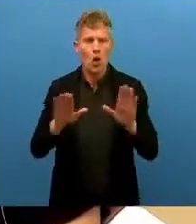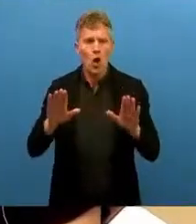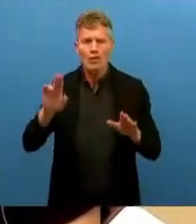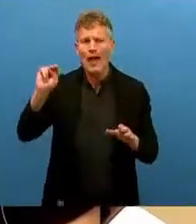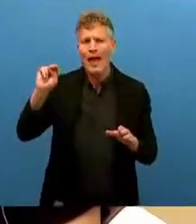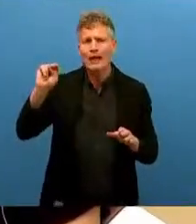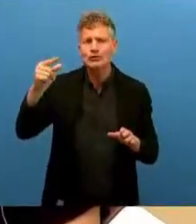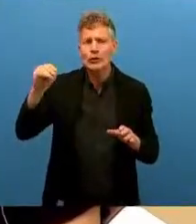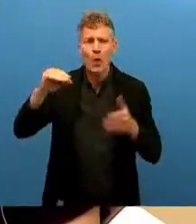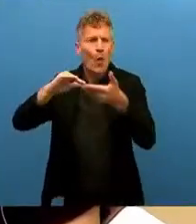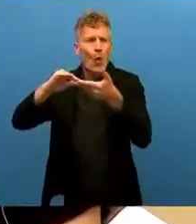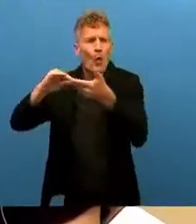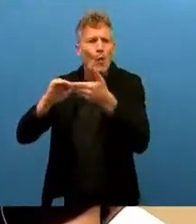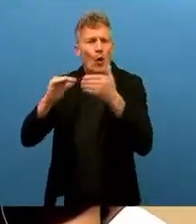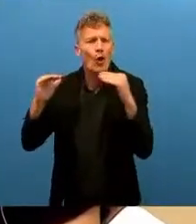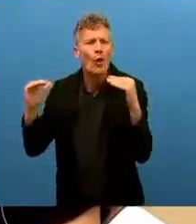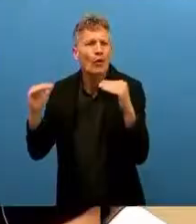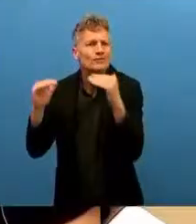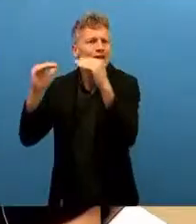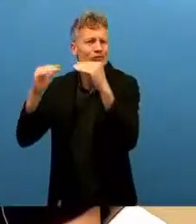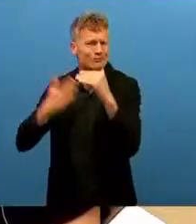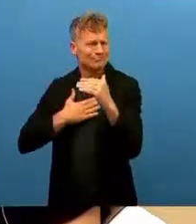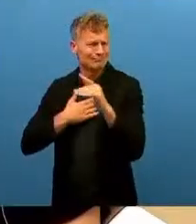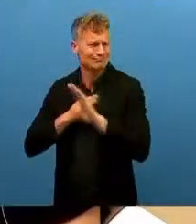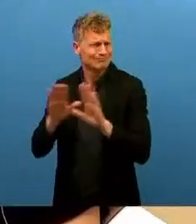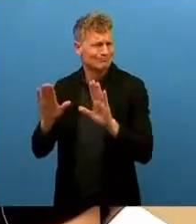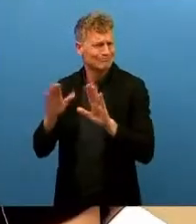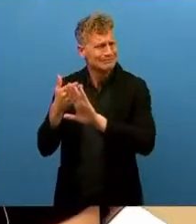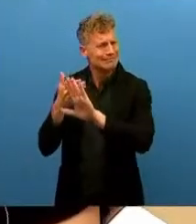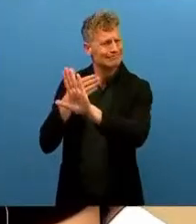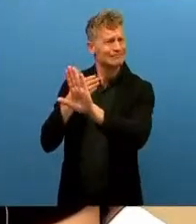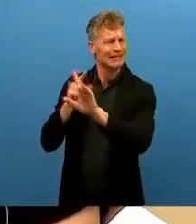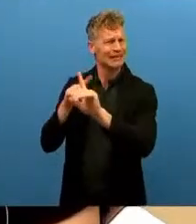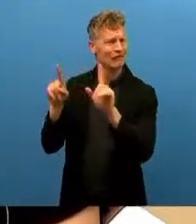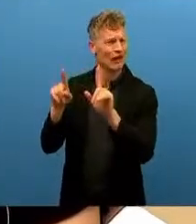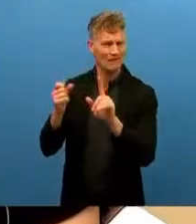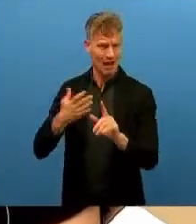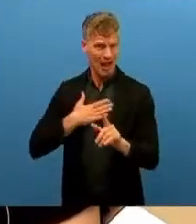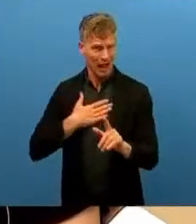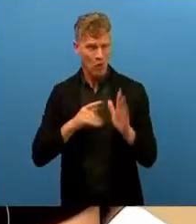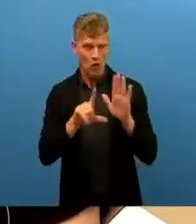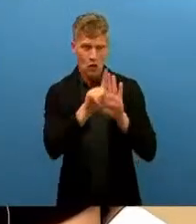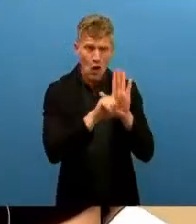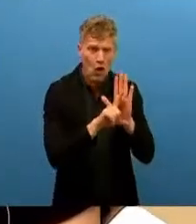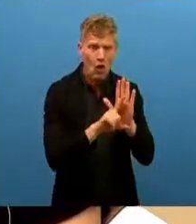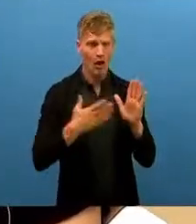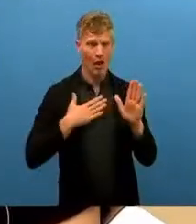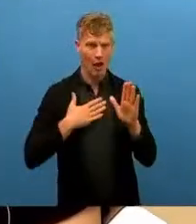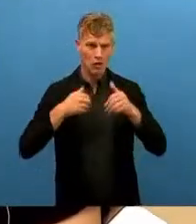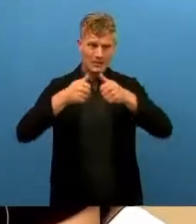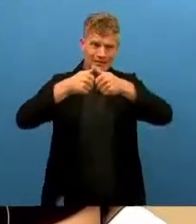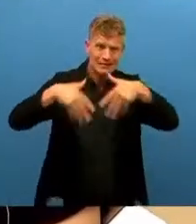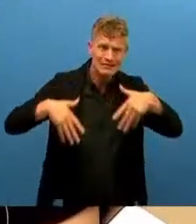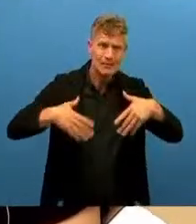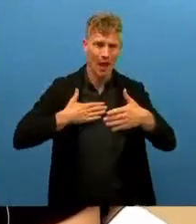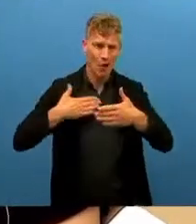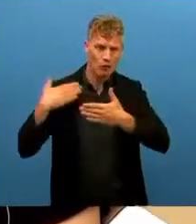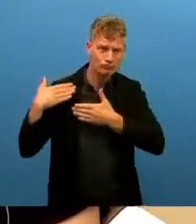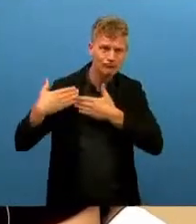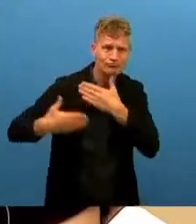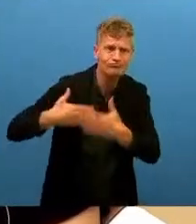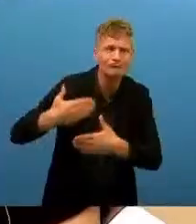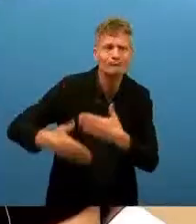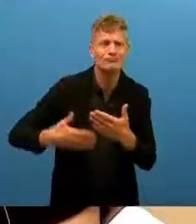distinct laws, customs, and governance systems, we respect the diversity in the governance structures